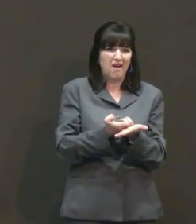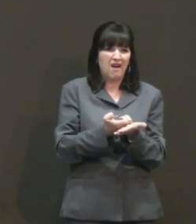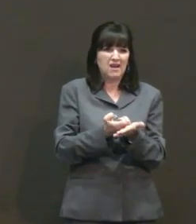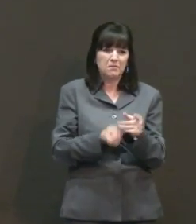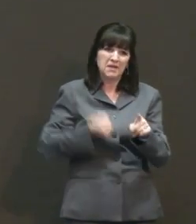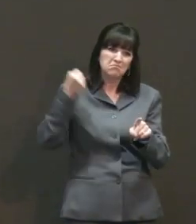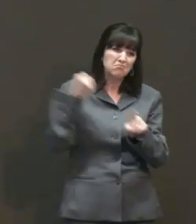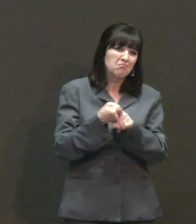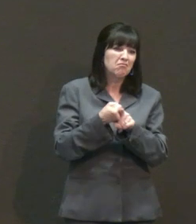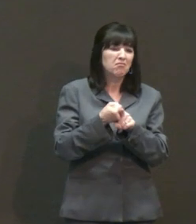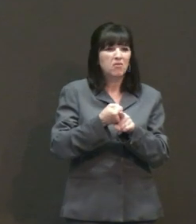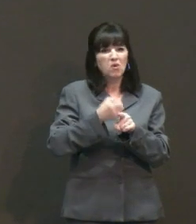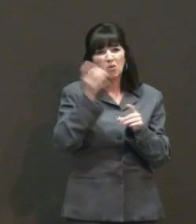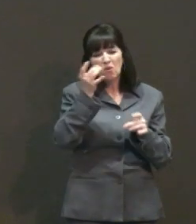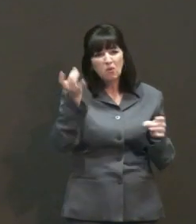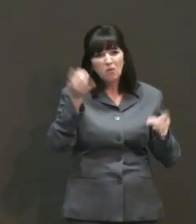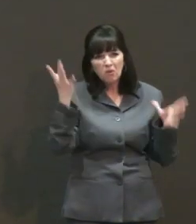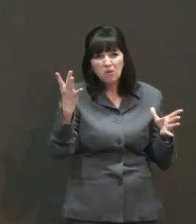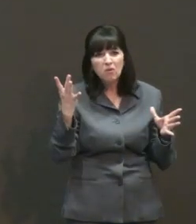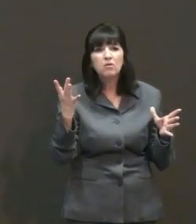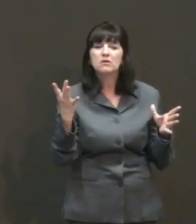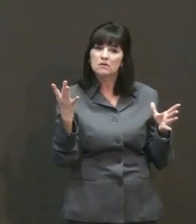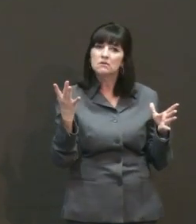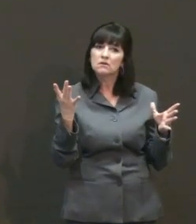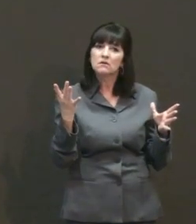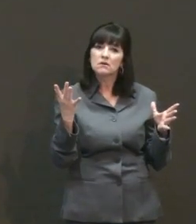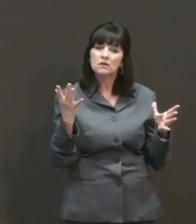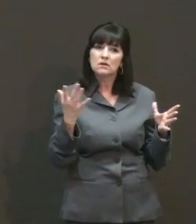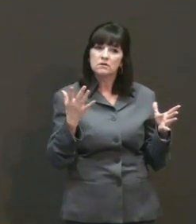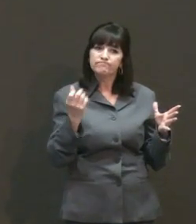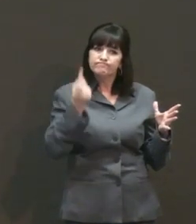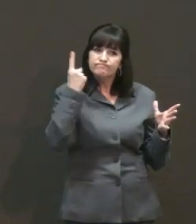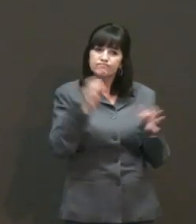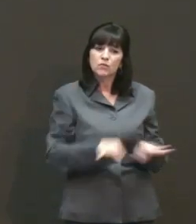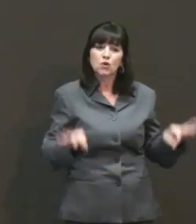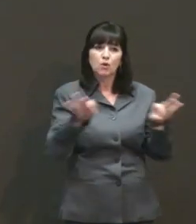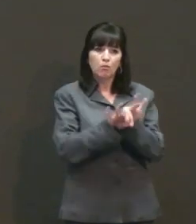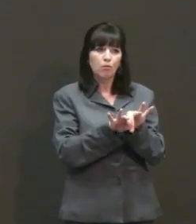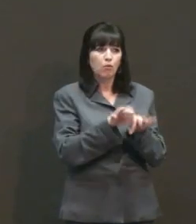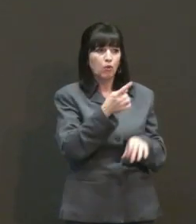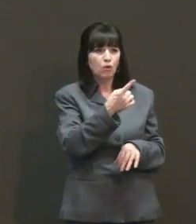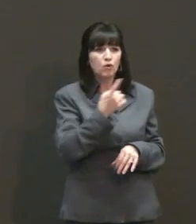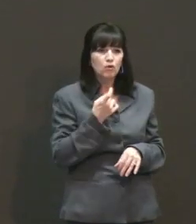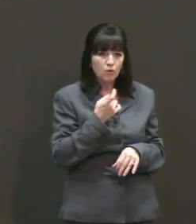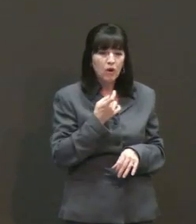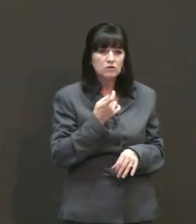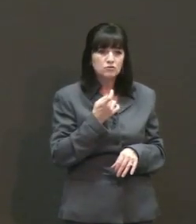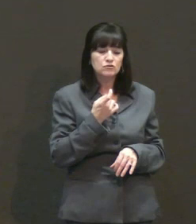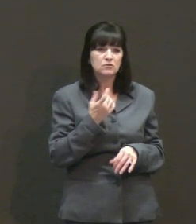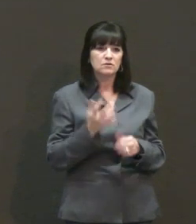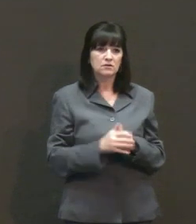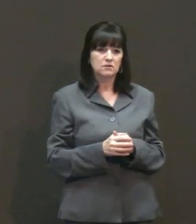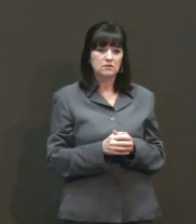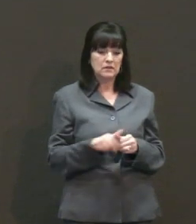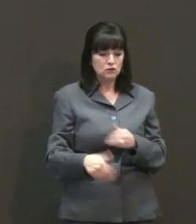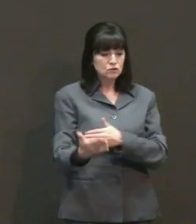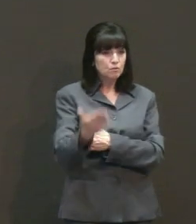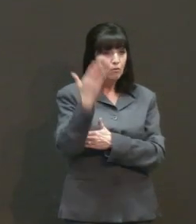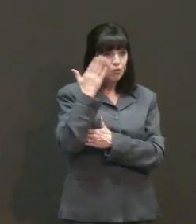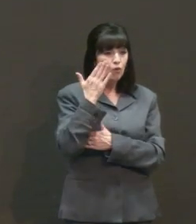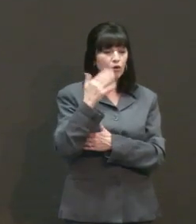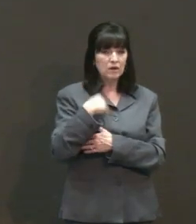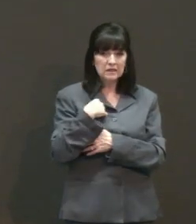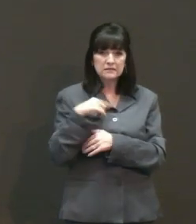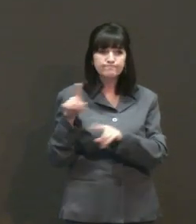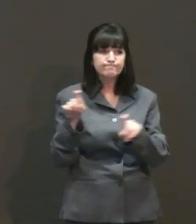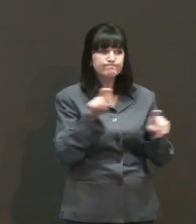That remains a very difficult and important question for all of us. Just on our conference call this morning, I asked our team